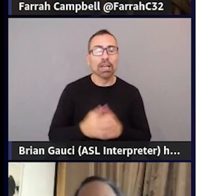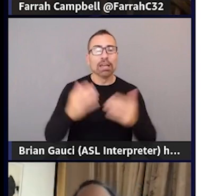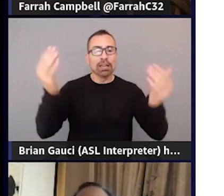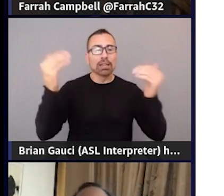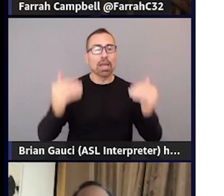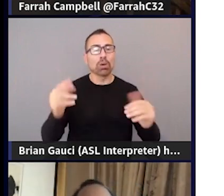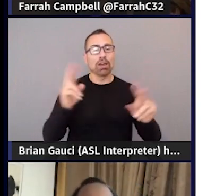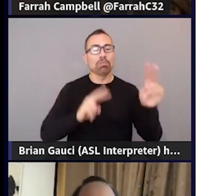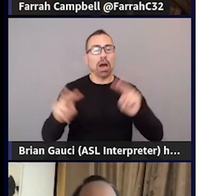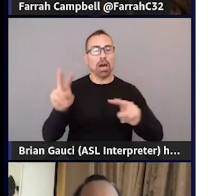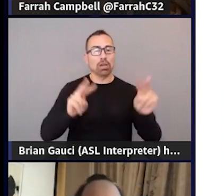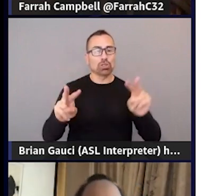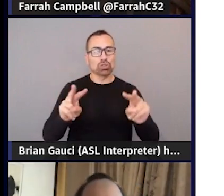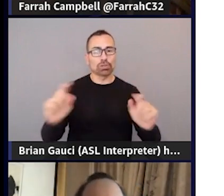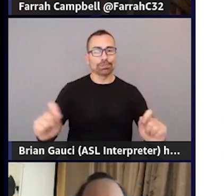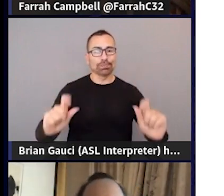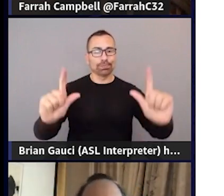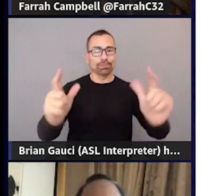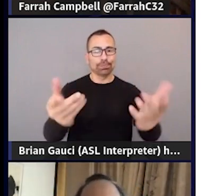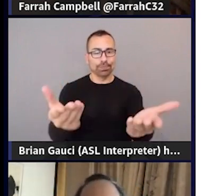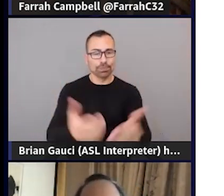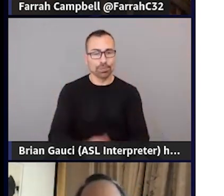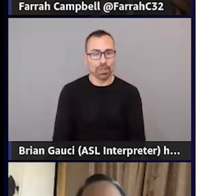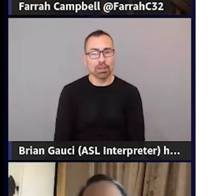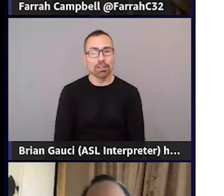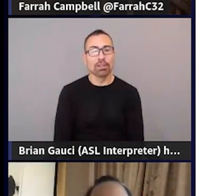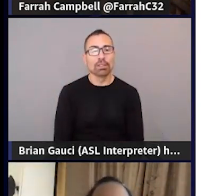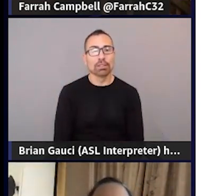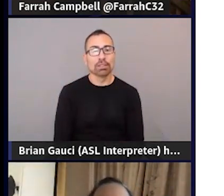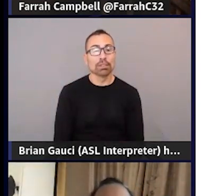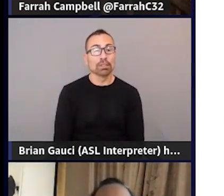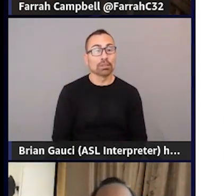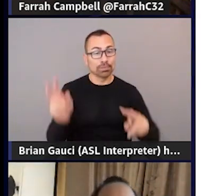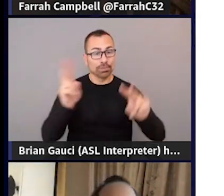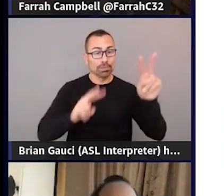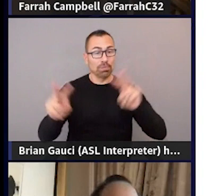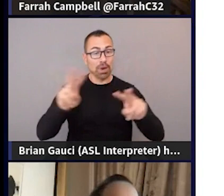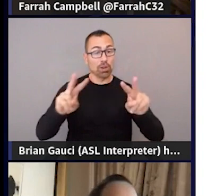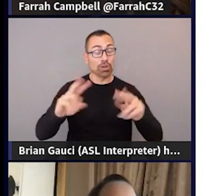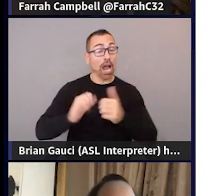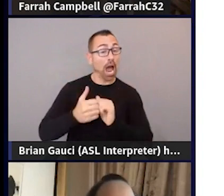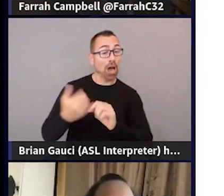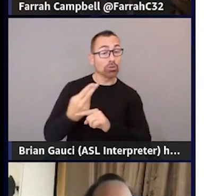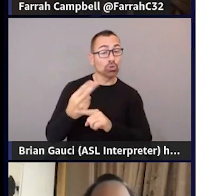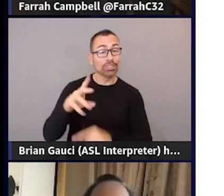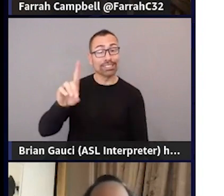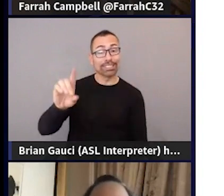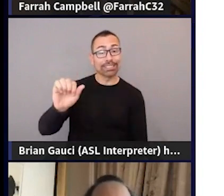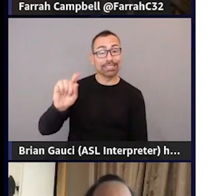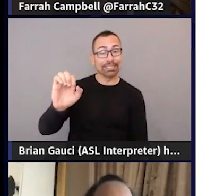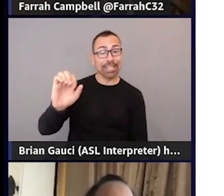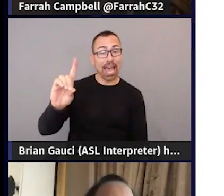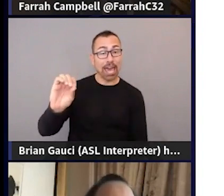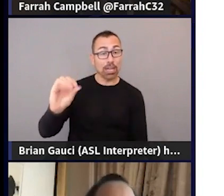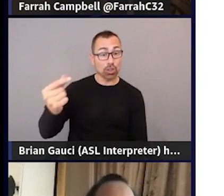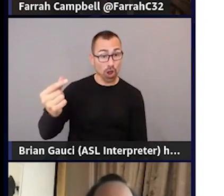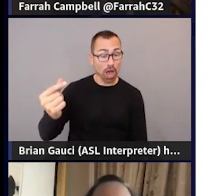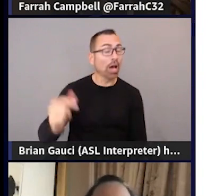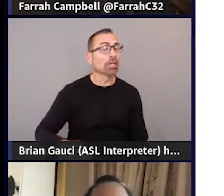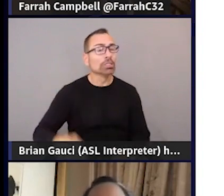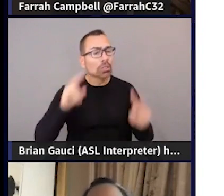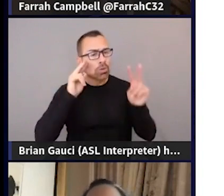2. So with monitoring in place, using Datadog, we started looking at all the different levers of that